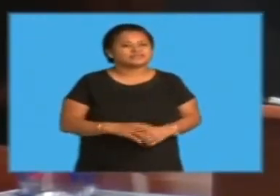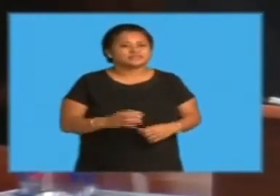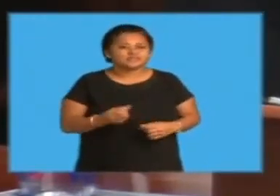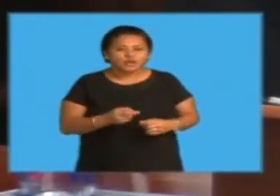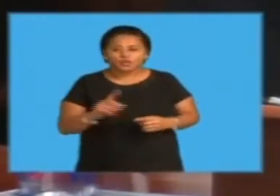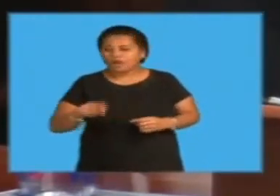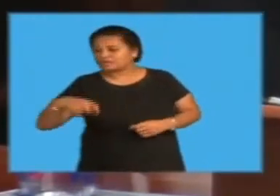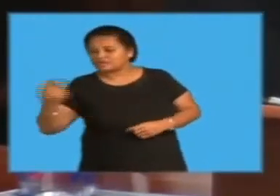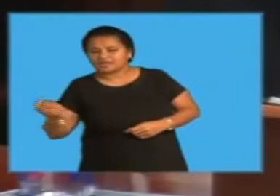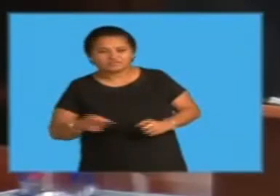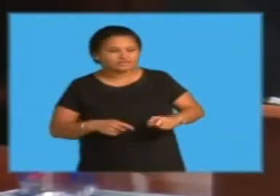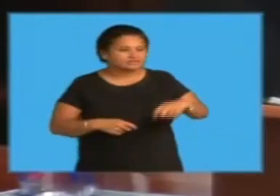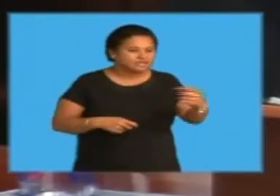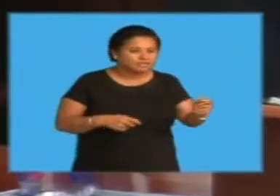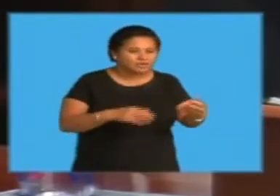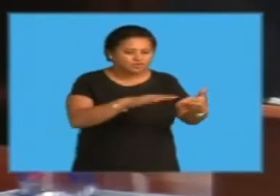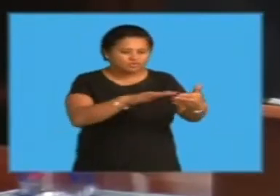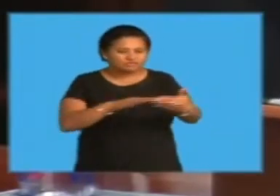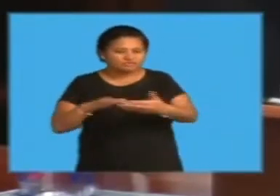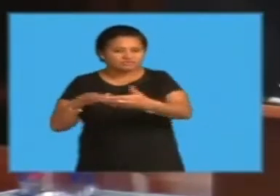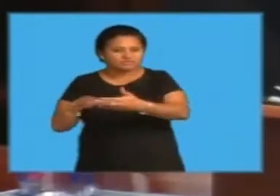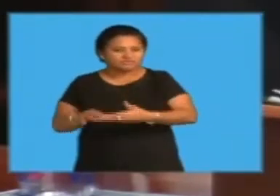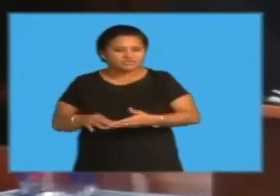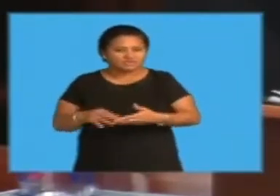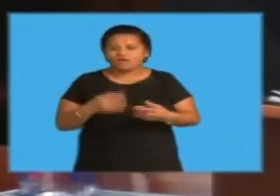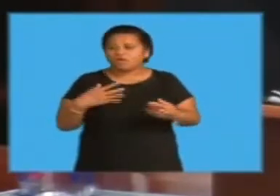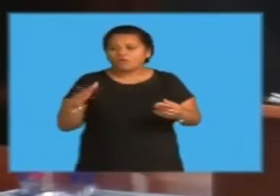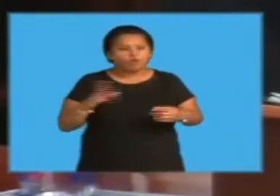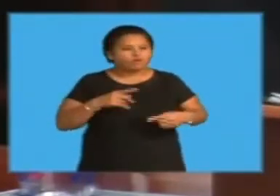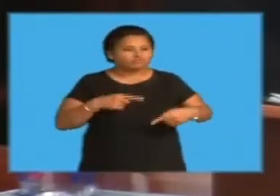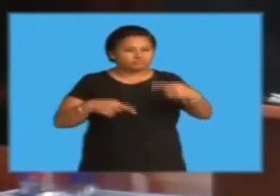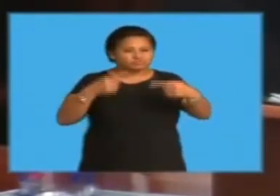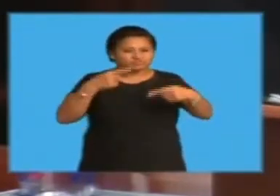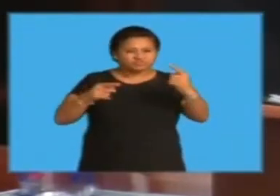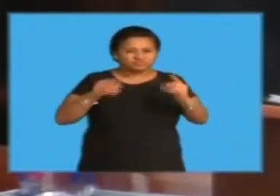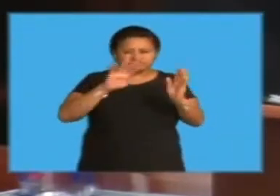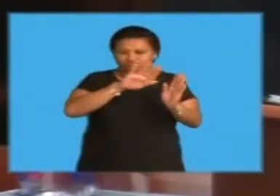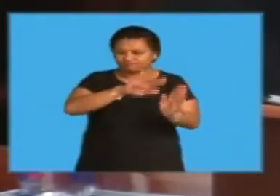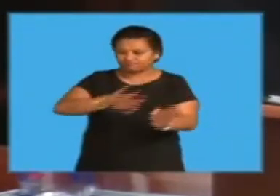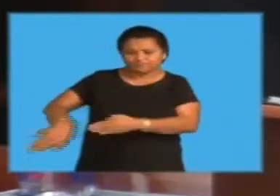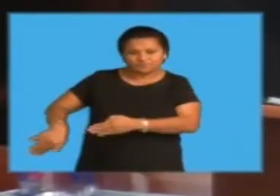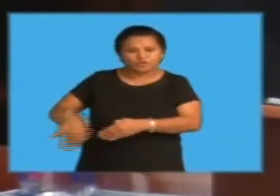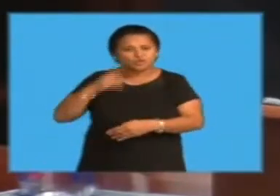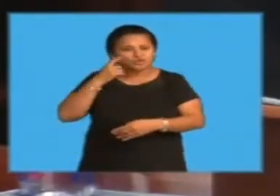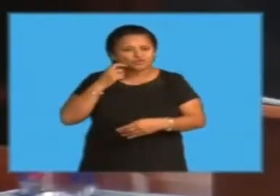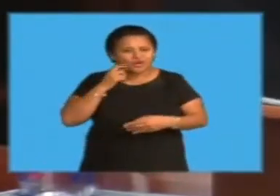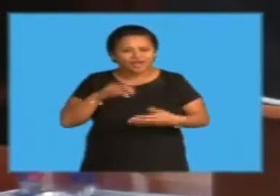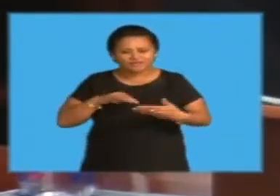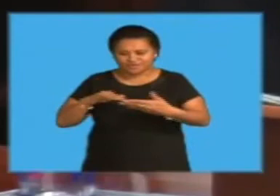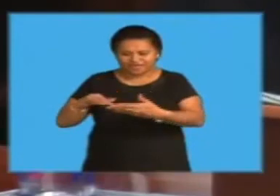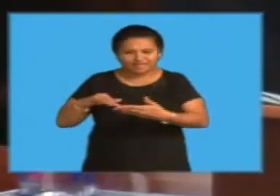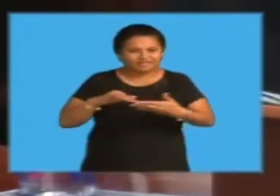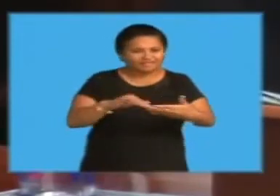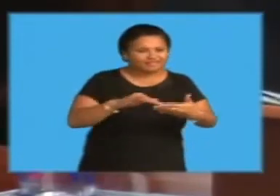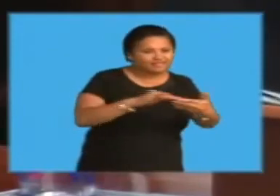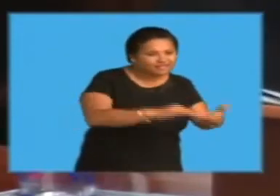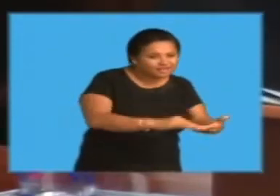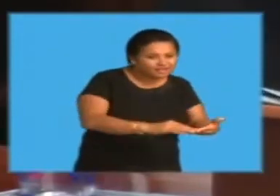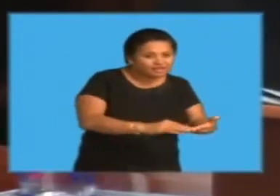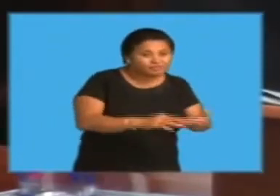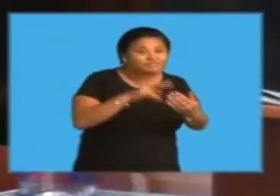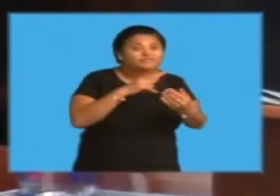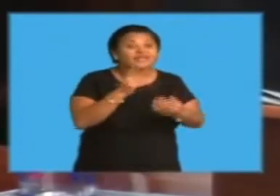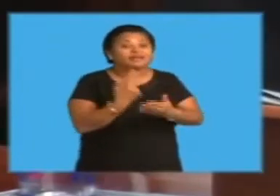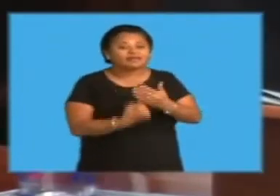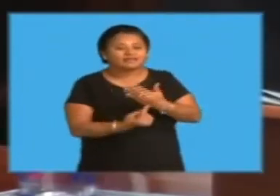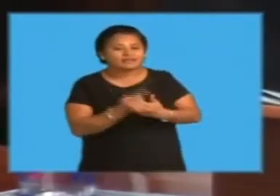neighbor, and all differences were washed away with the storm. Then the Olympics brought us together in joy when we were all